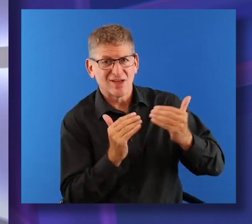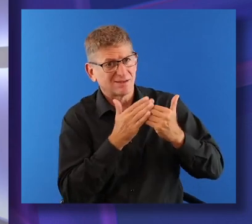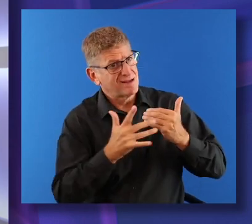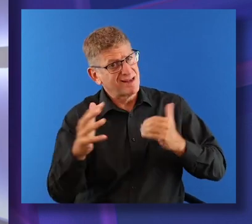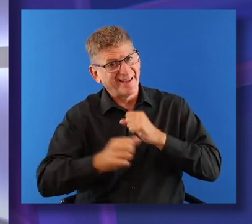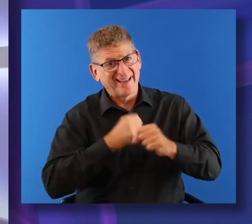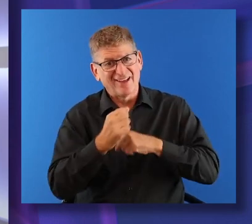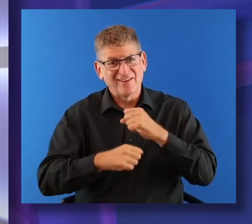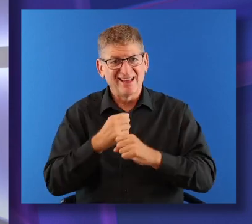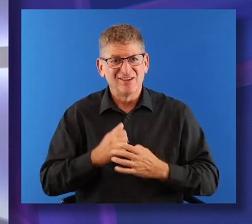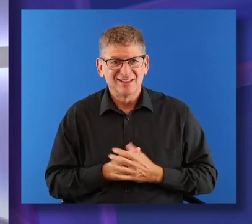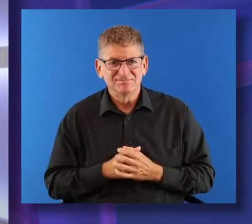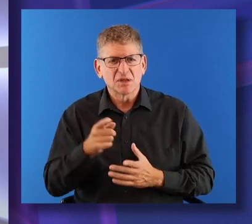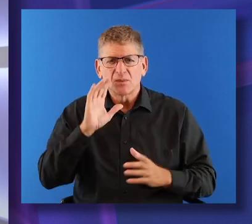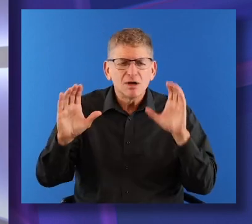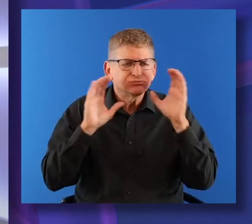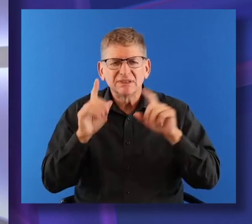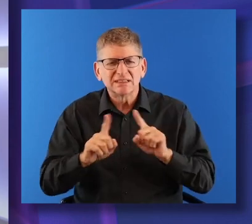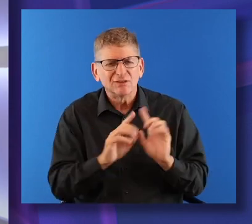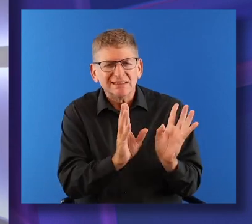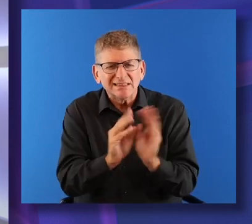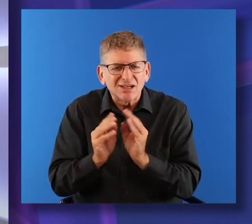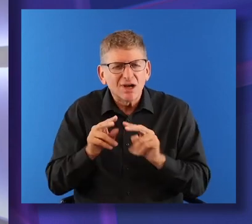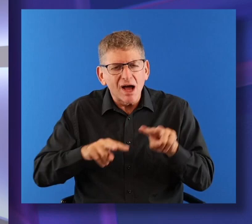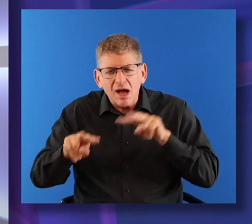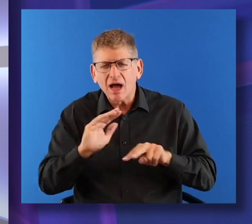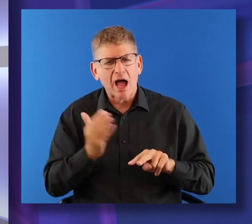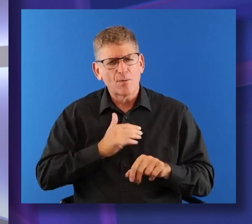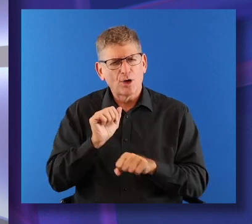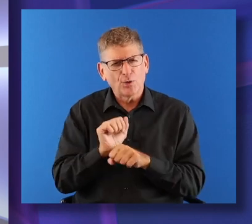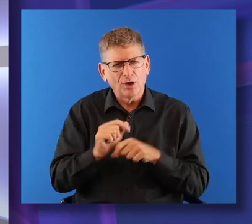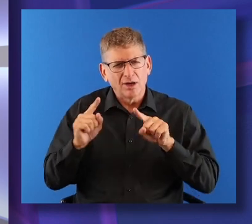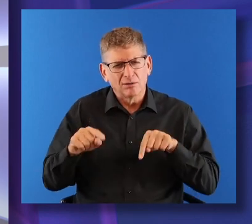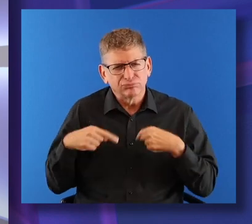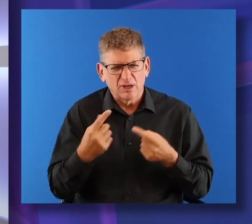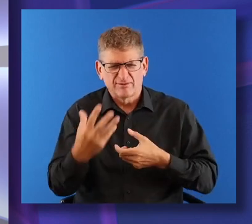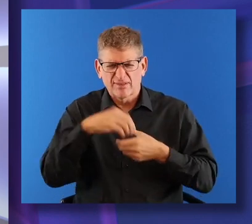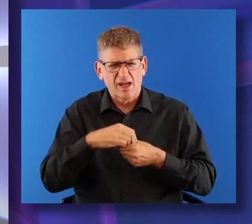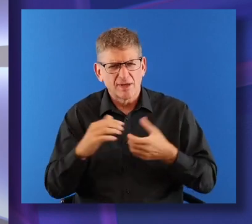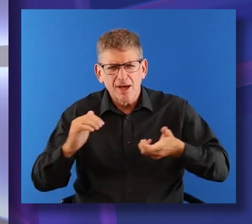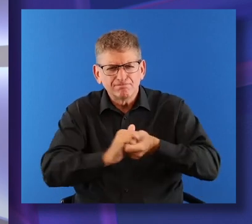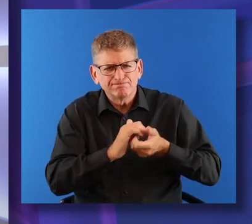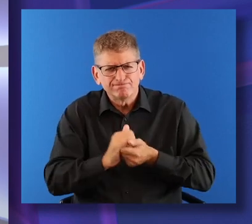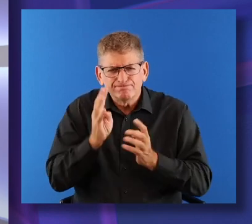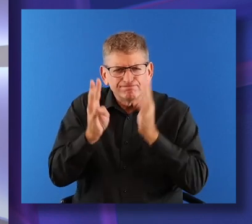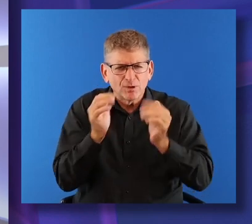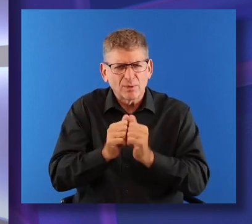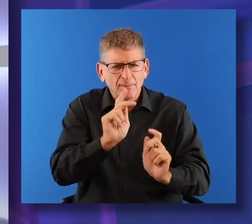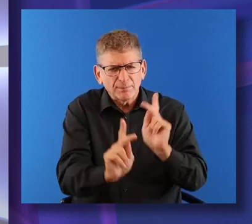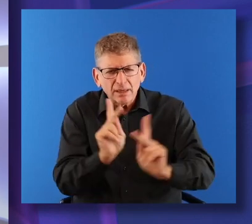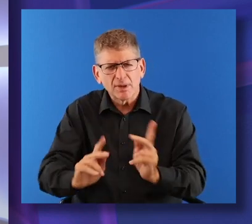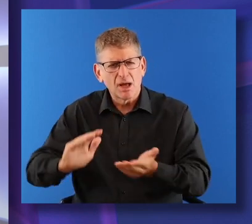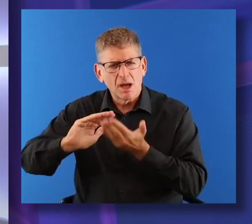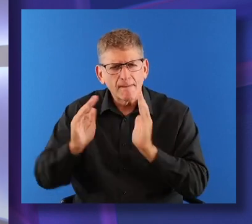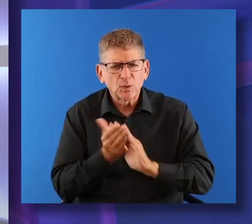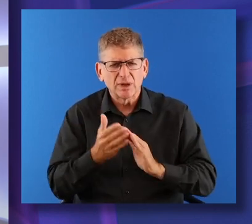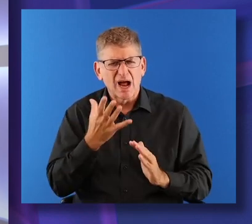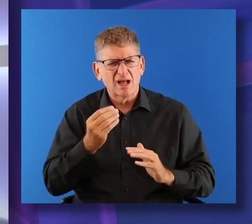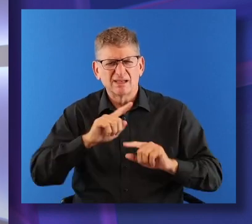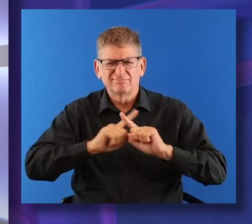of our sessions, our work also involves co-creation with the people, communities, and other prospective users of new